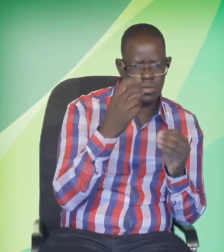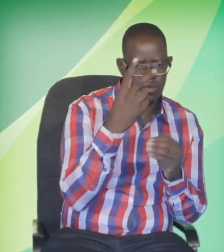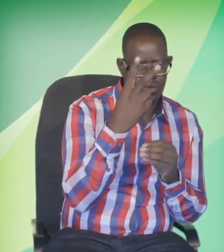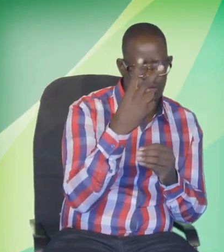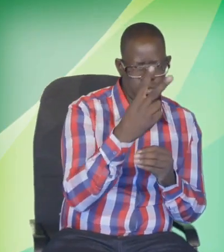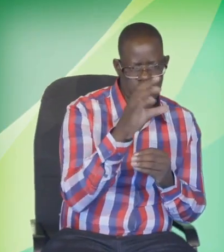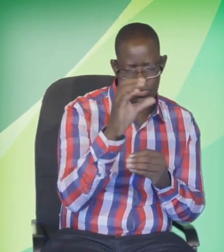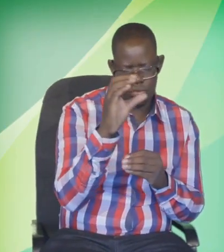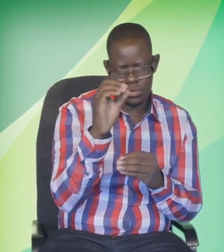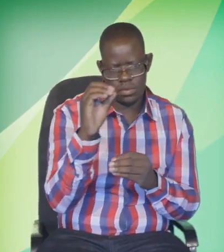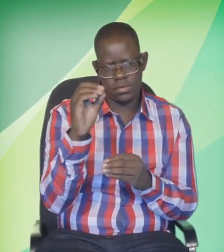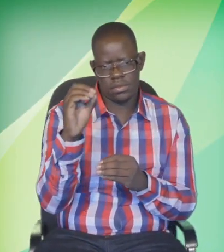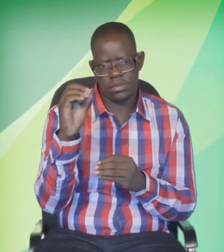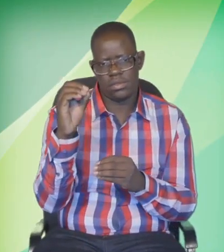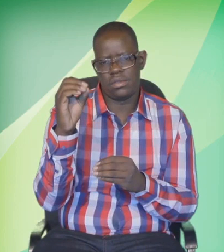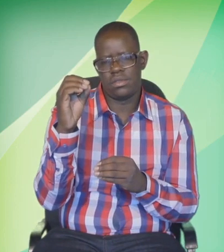2017.